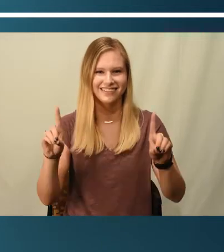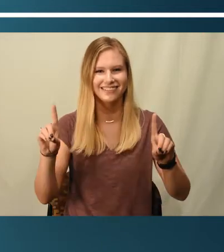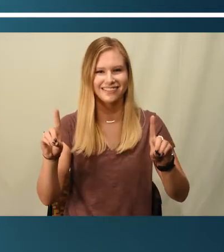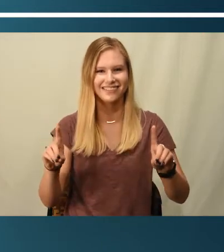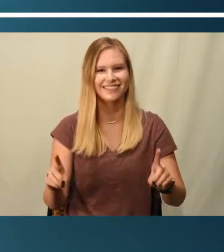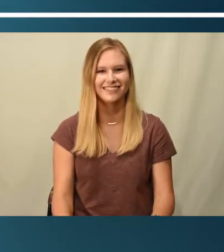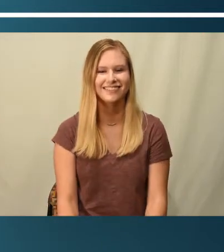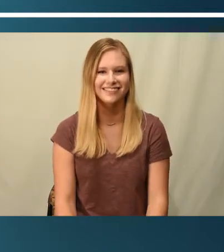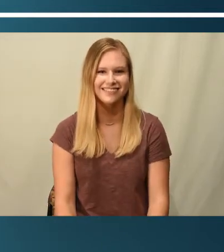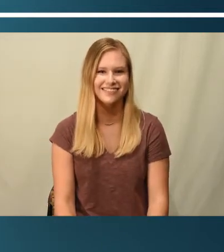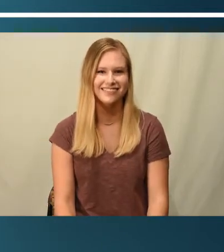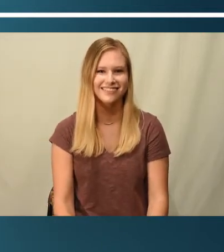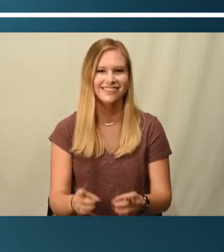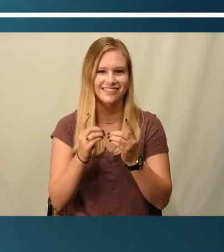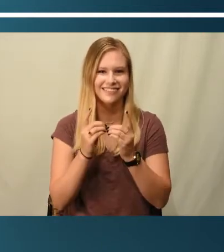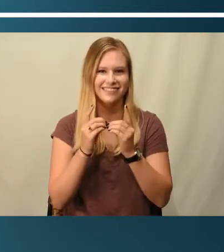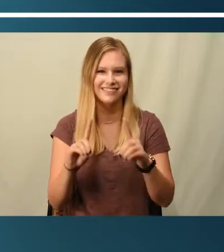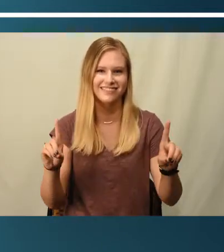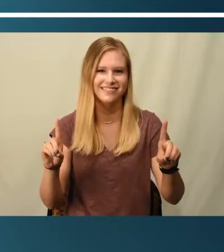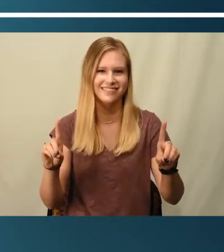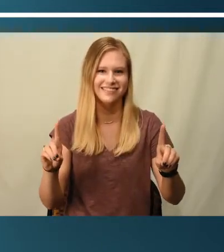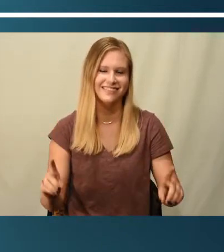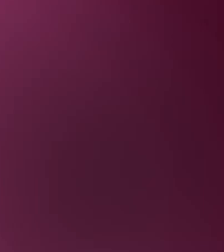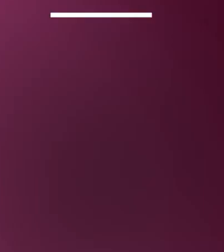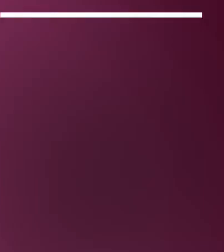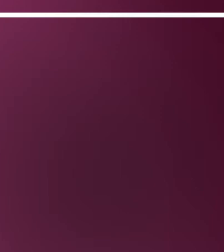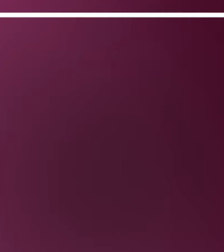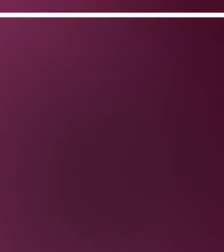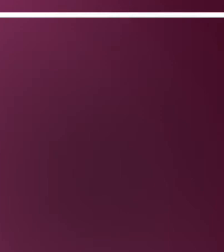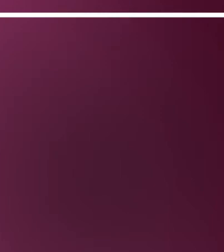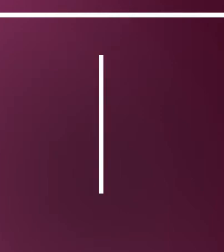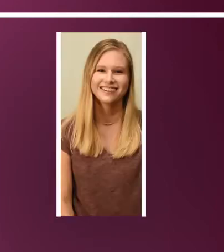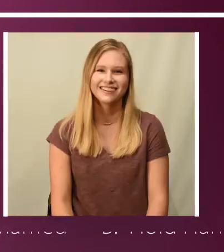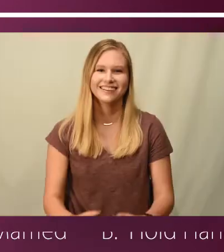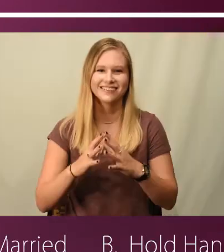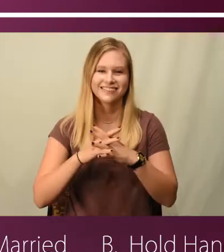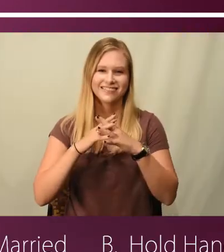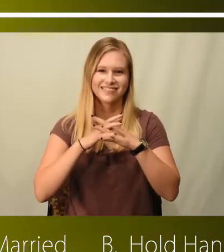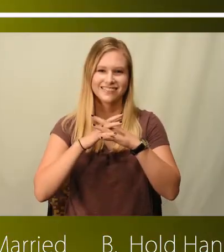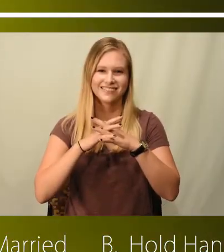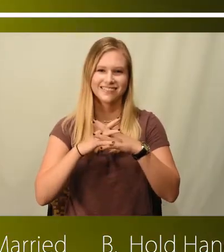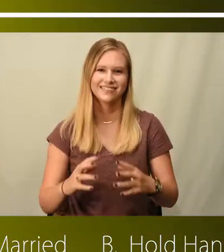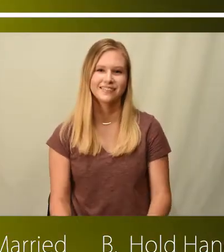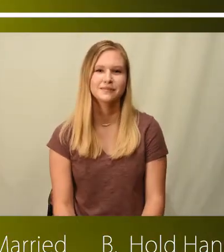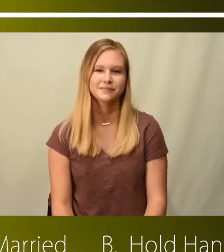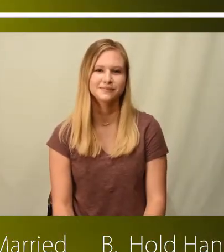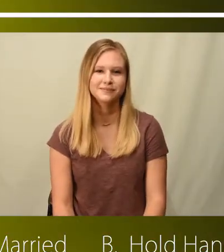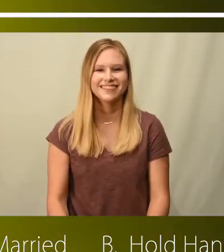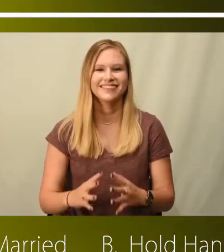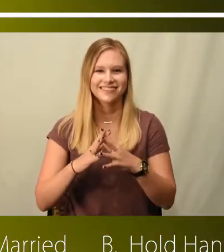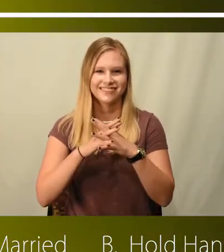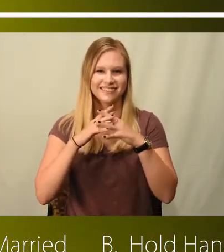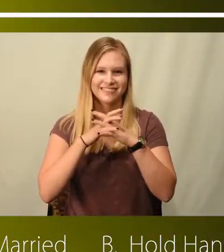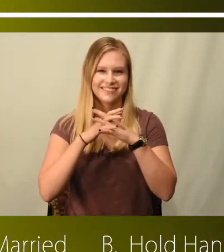Oh, divorce because they're coming apart. Can I see? Let's see this. Glue, football,